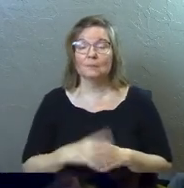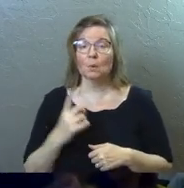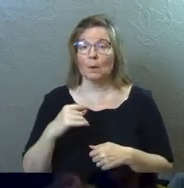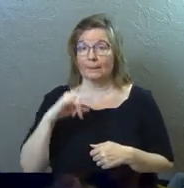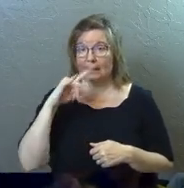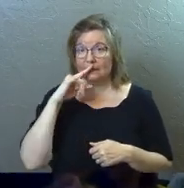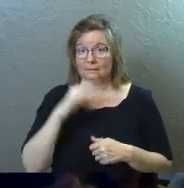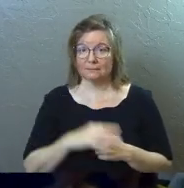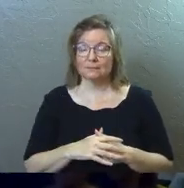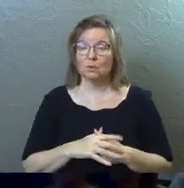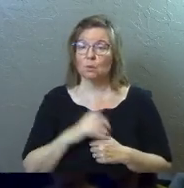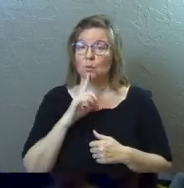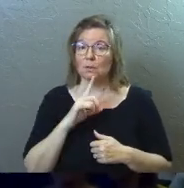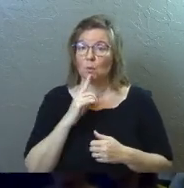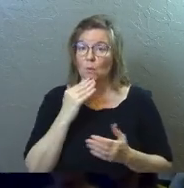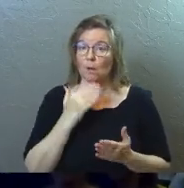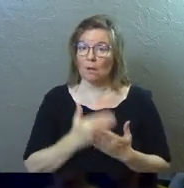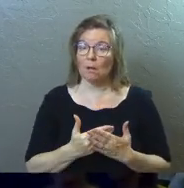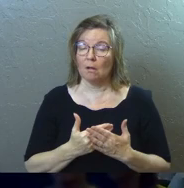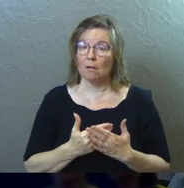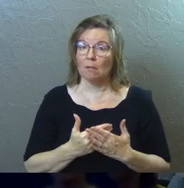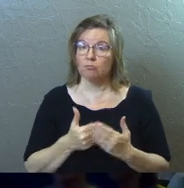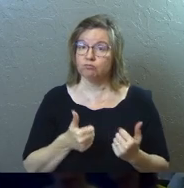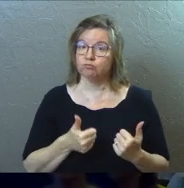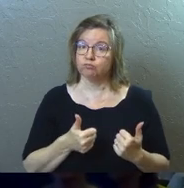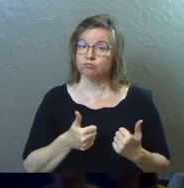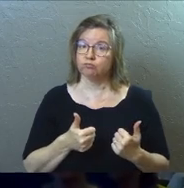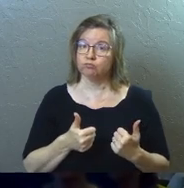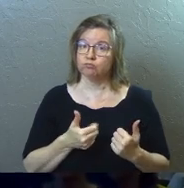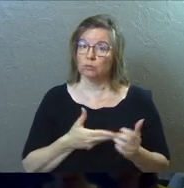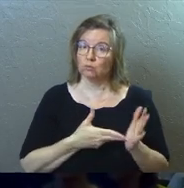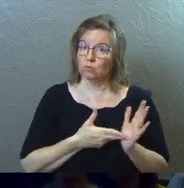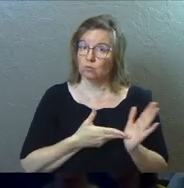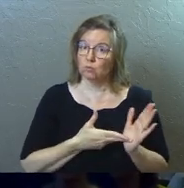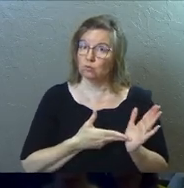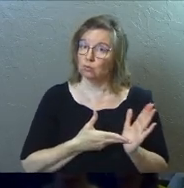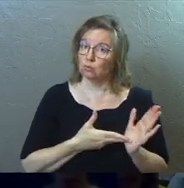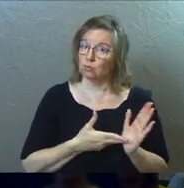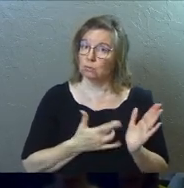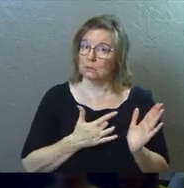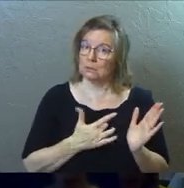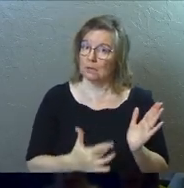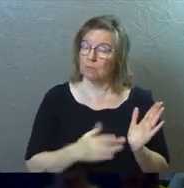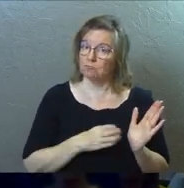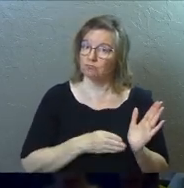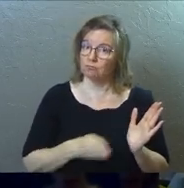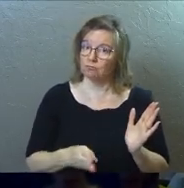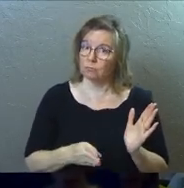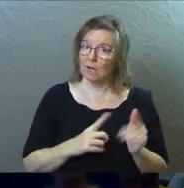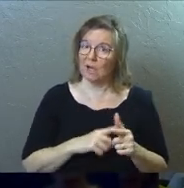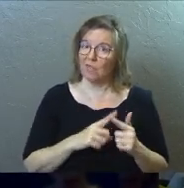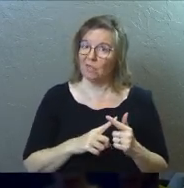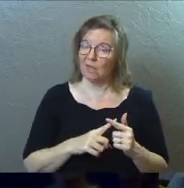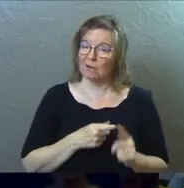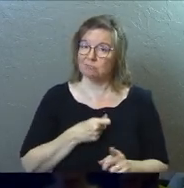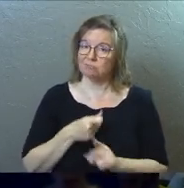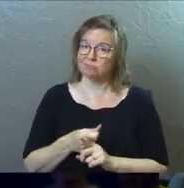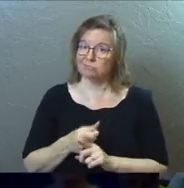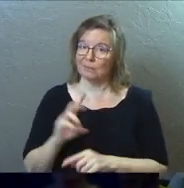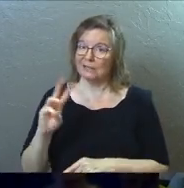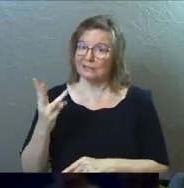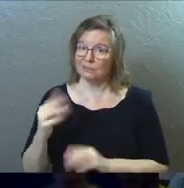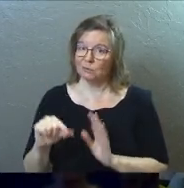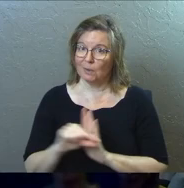So one of our kids did really, really well, very, very truthful. It wasn't until they hit about sixth